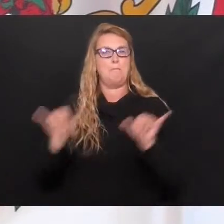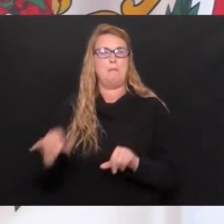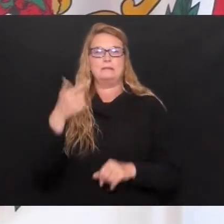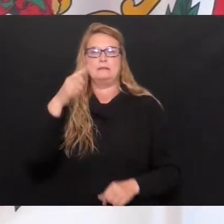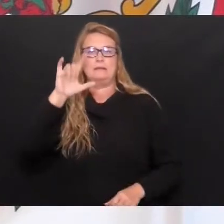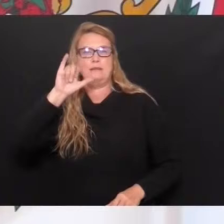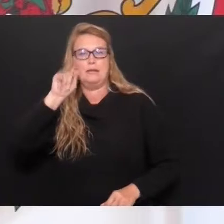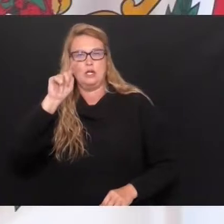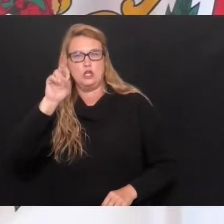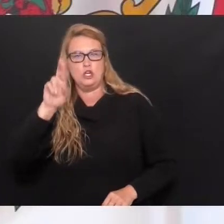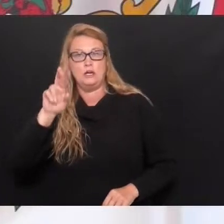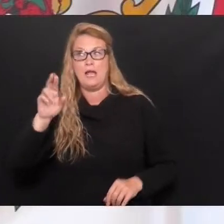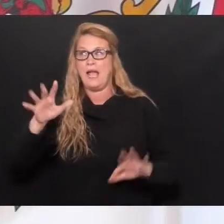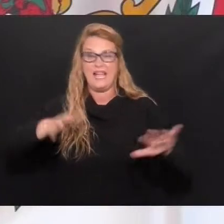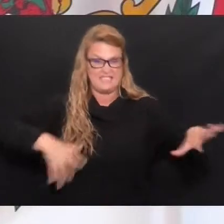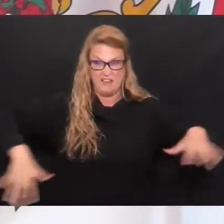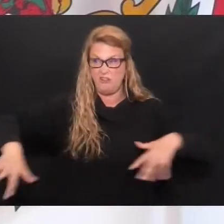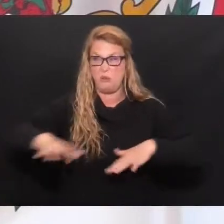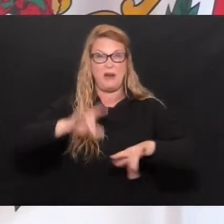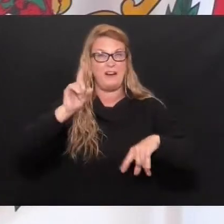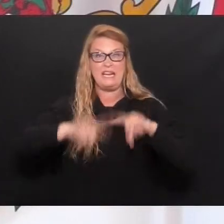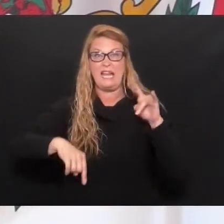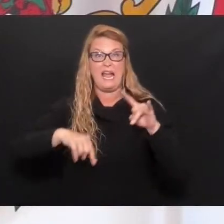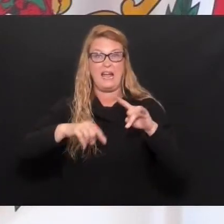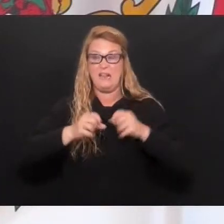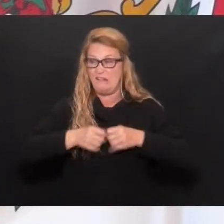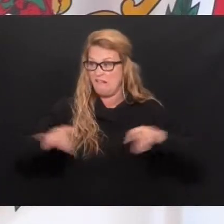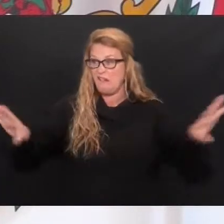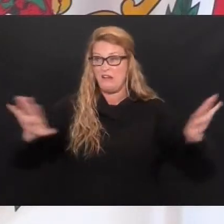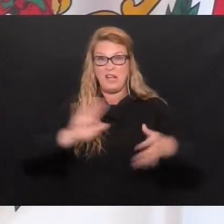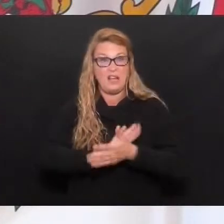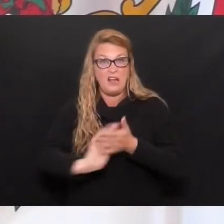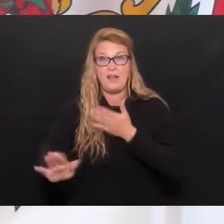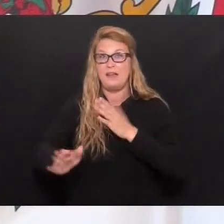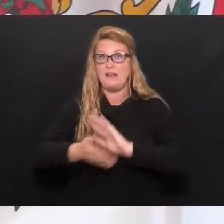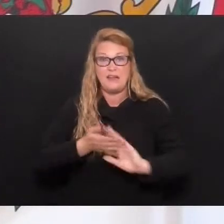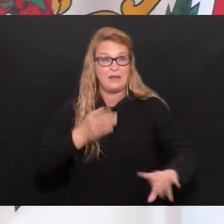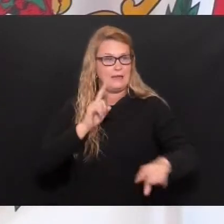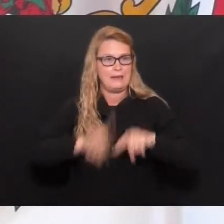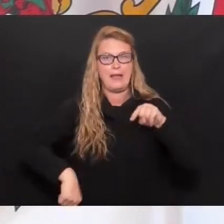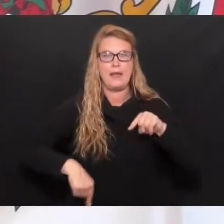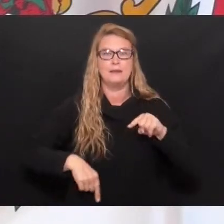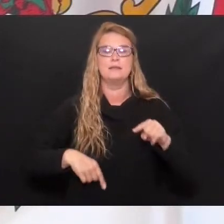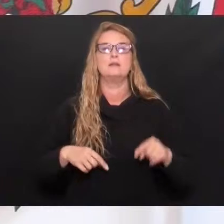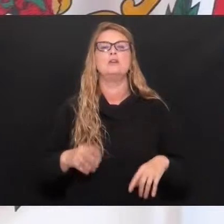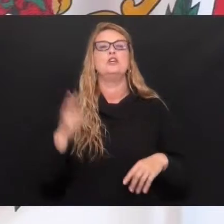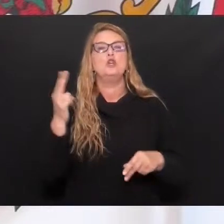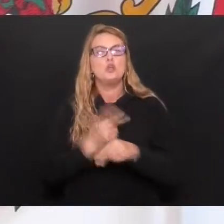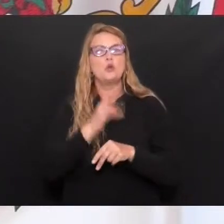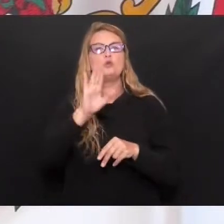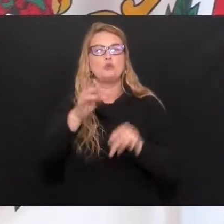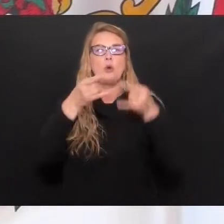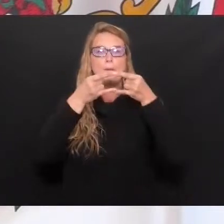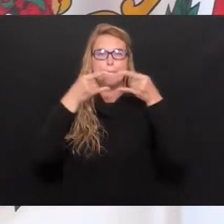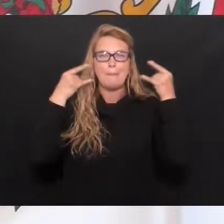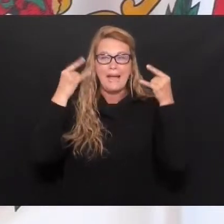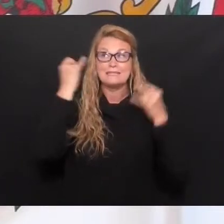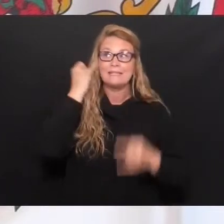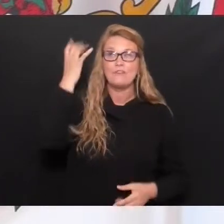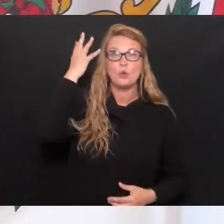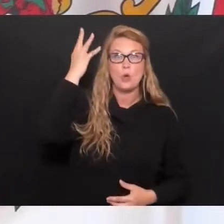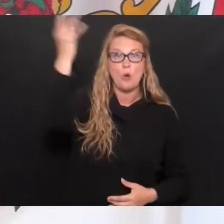You can't get rid of it. It is all over the place all the time. Wear your mask if you go